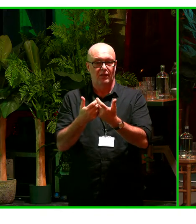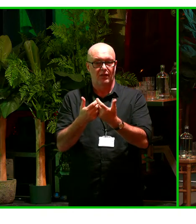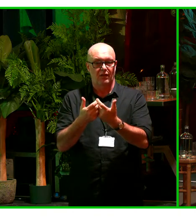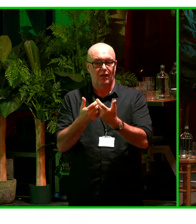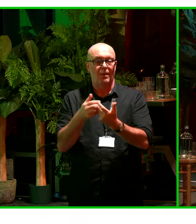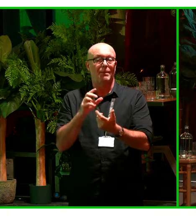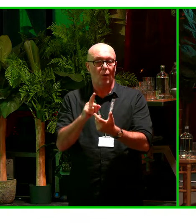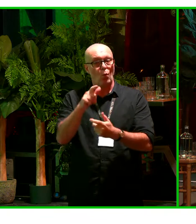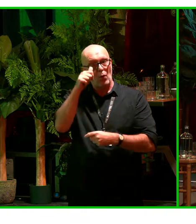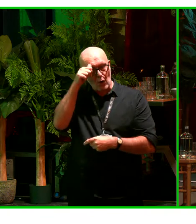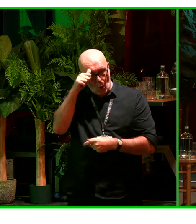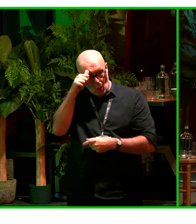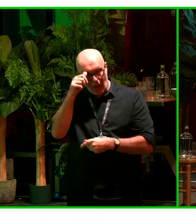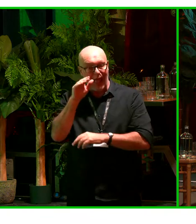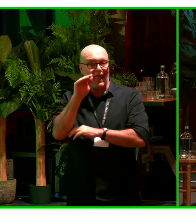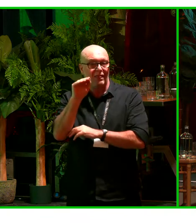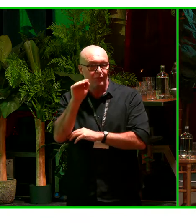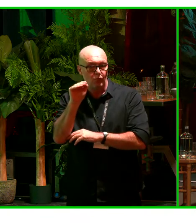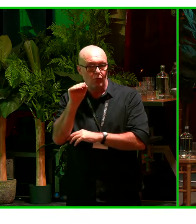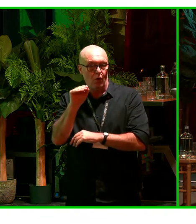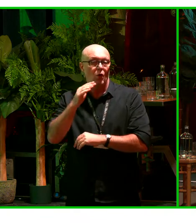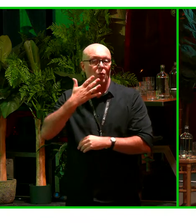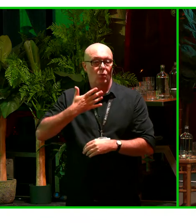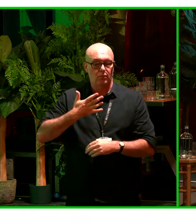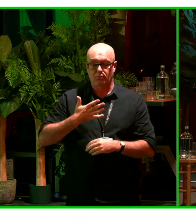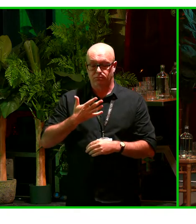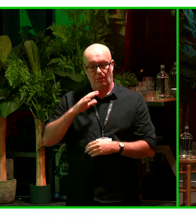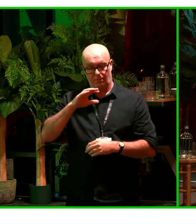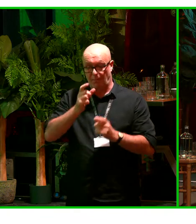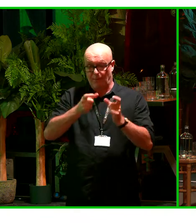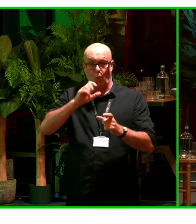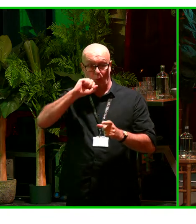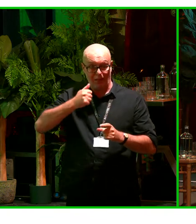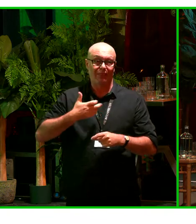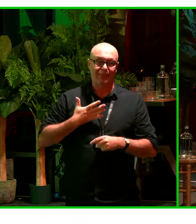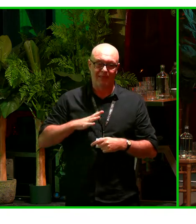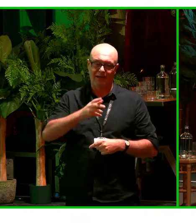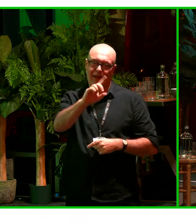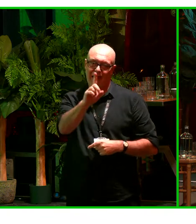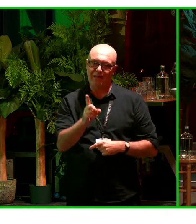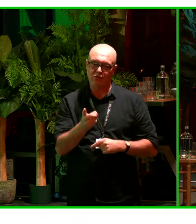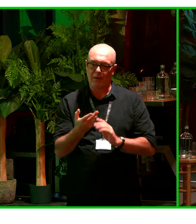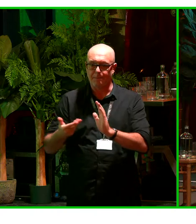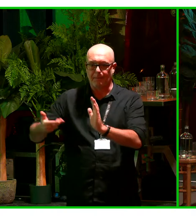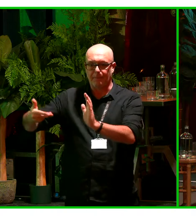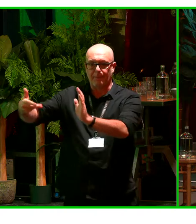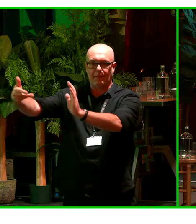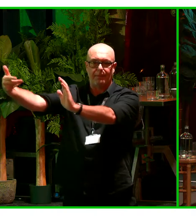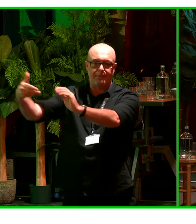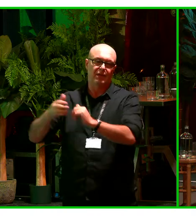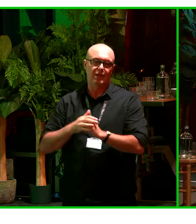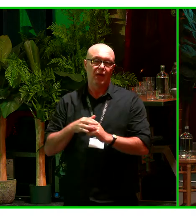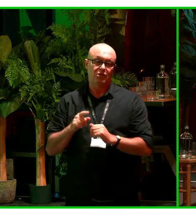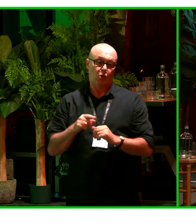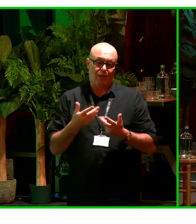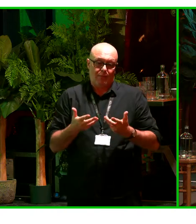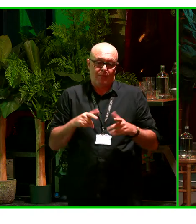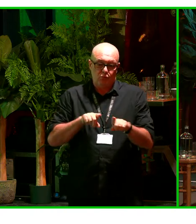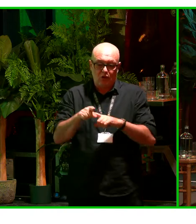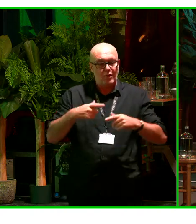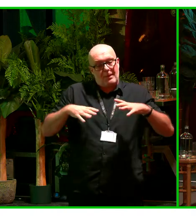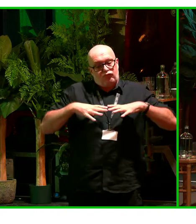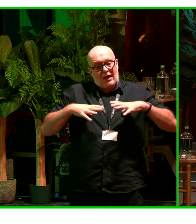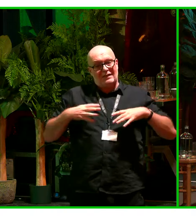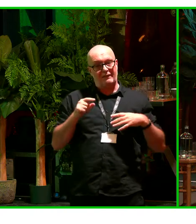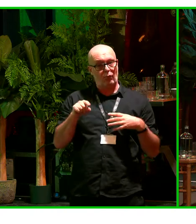will need electricity to keep that safe and secure, and to keep your home safe and secure. So that's the bit that we're working on. And